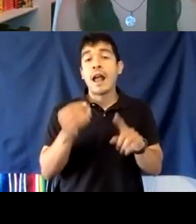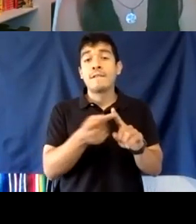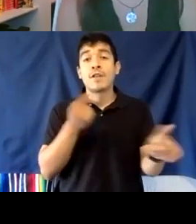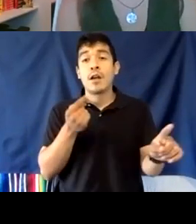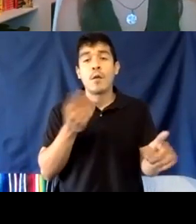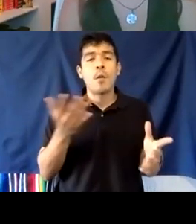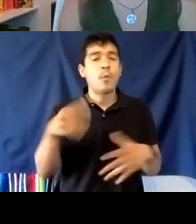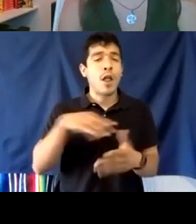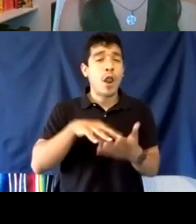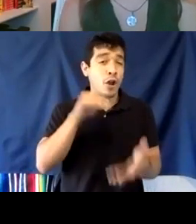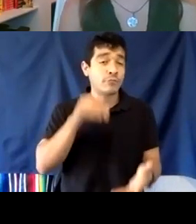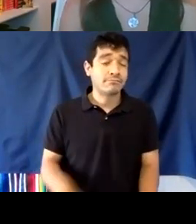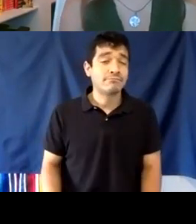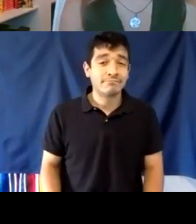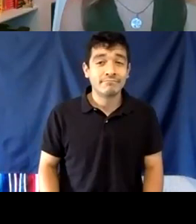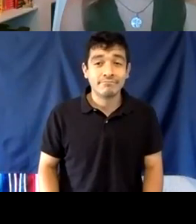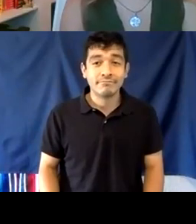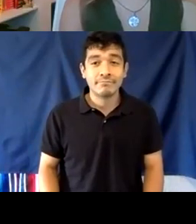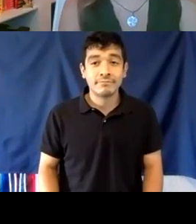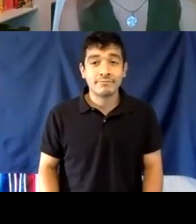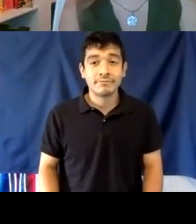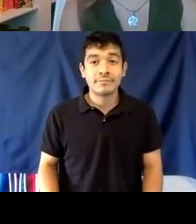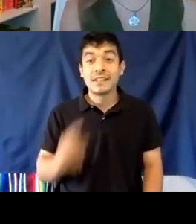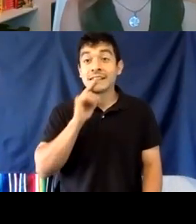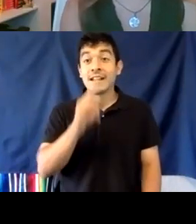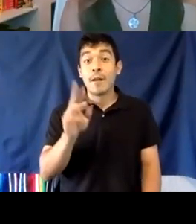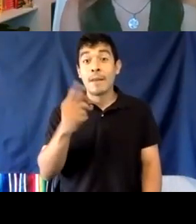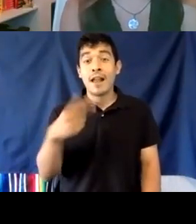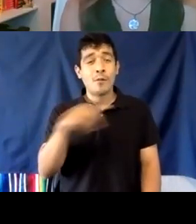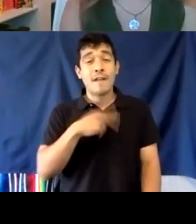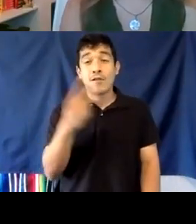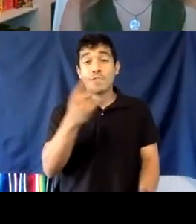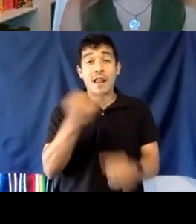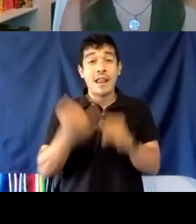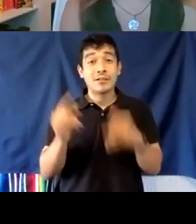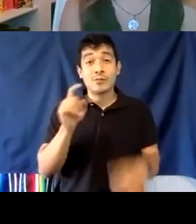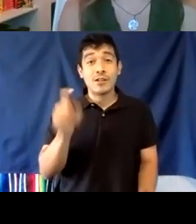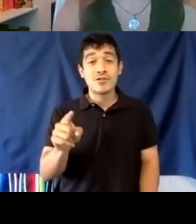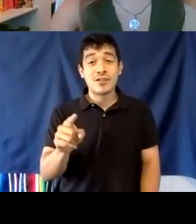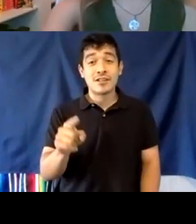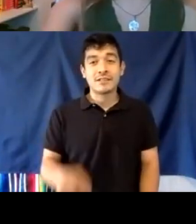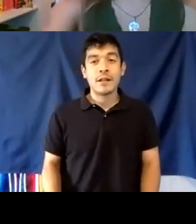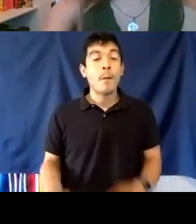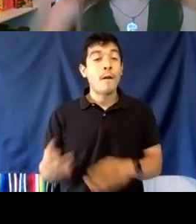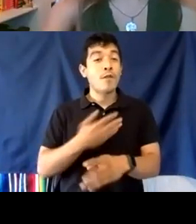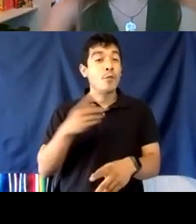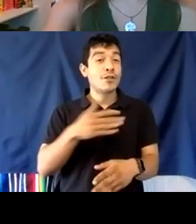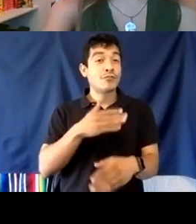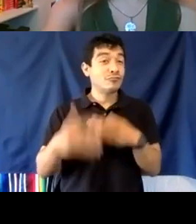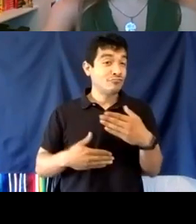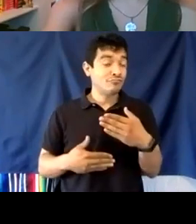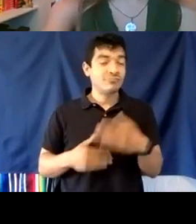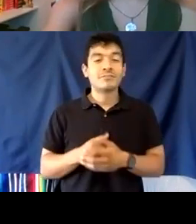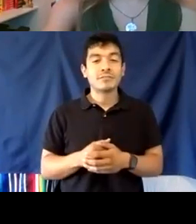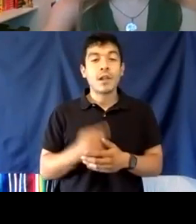from what people have learned. So definitely plug. We have two last questions that we want to address before we wrap. One is